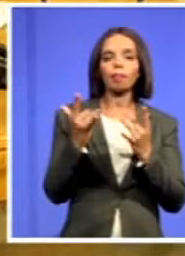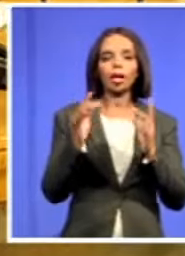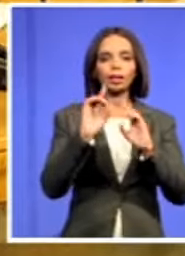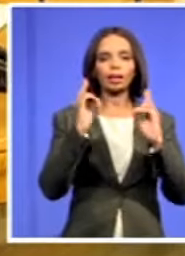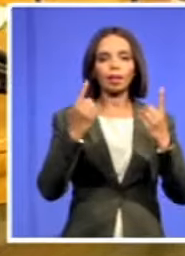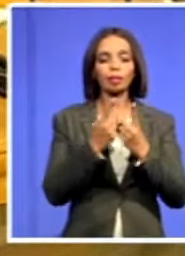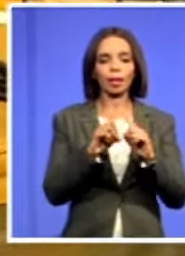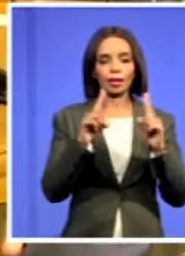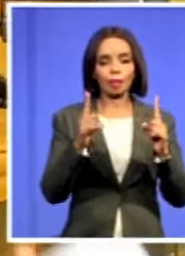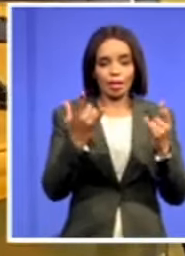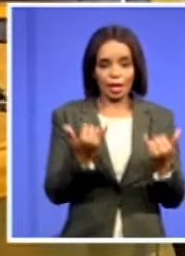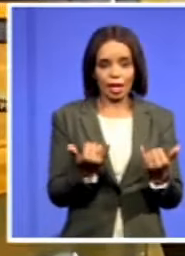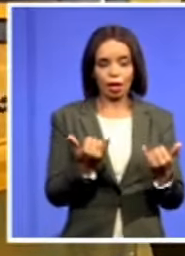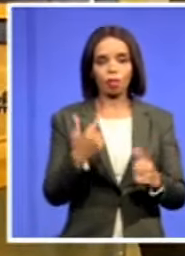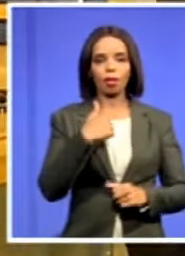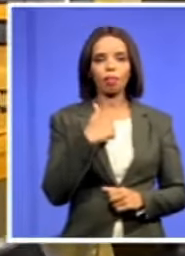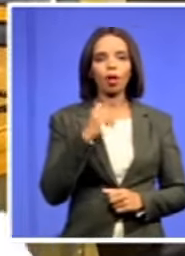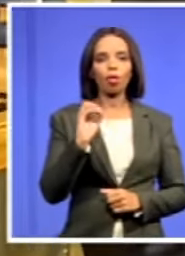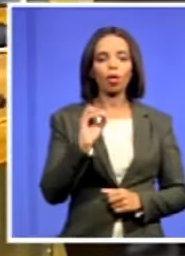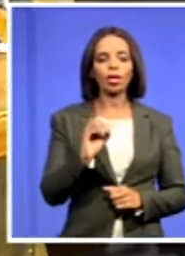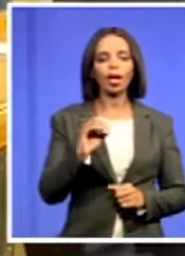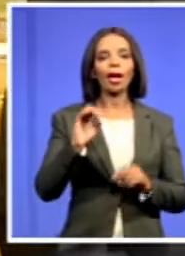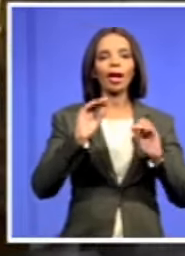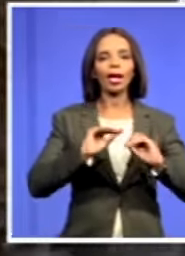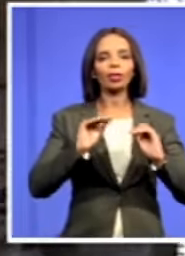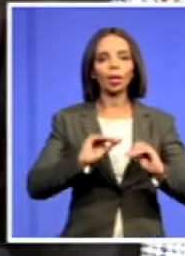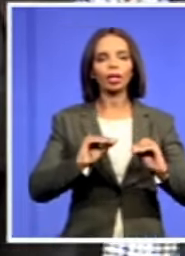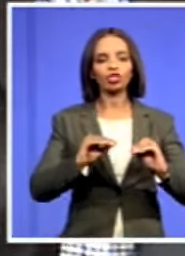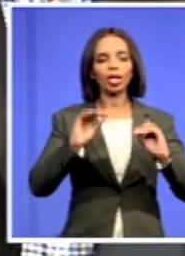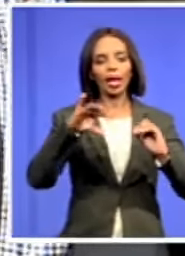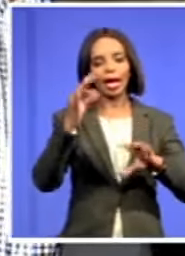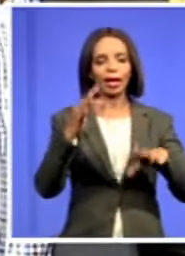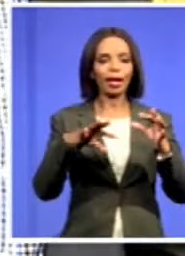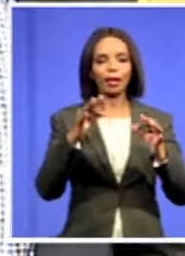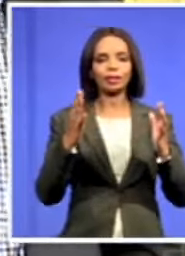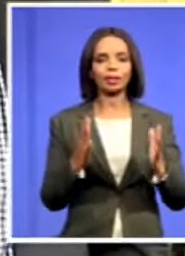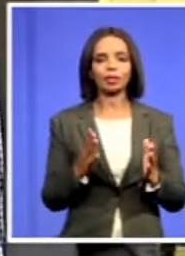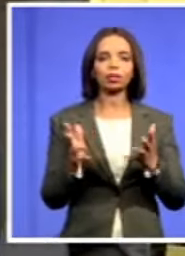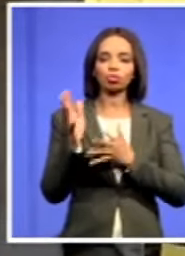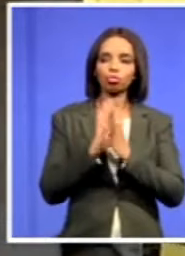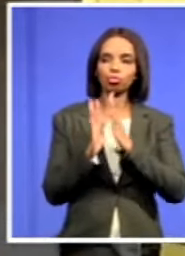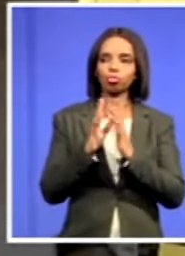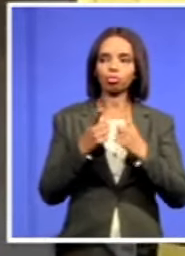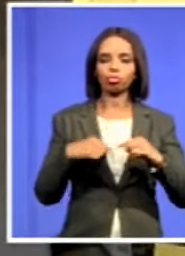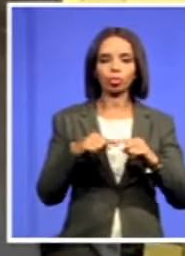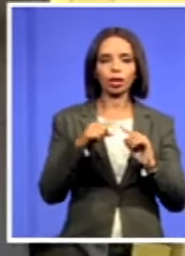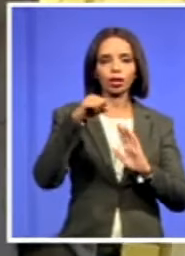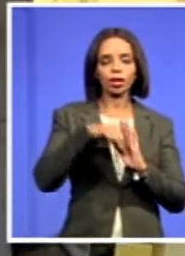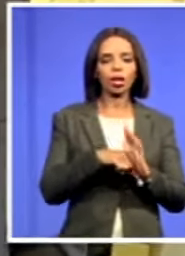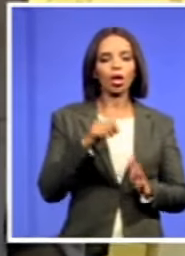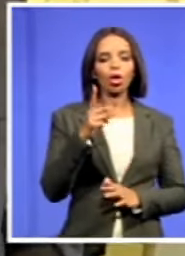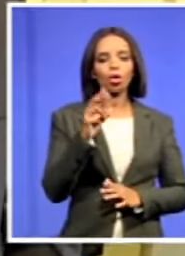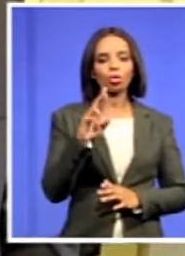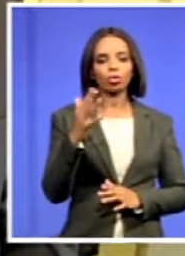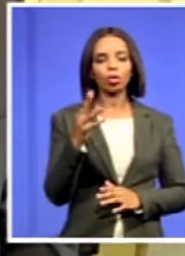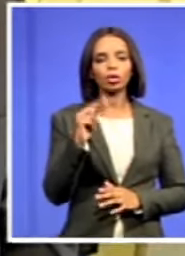I now bring in an education analyst, Dr. Ebingwebe, to speak more about this. Doctor, the class of 2021